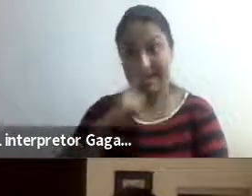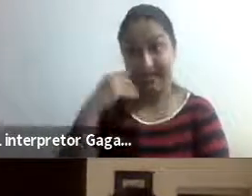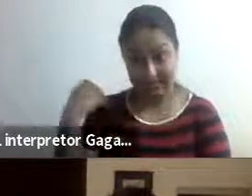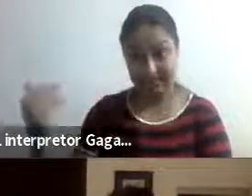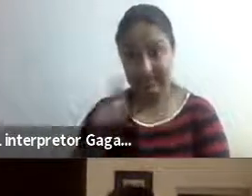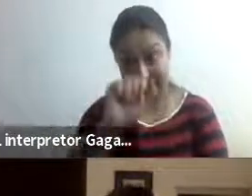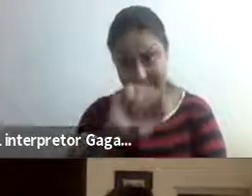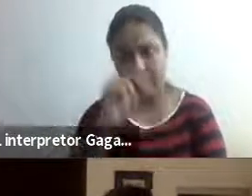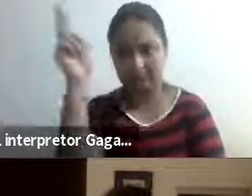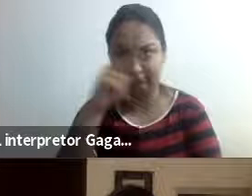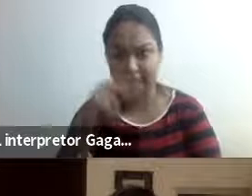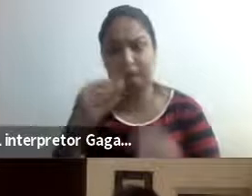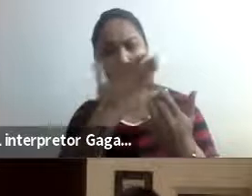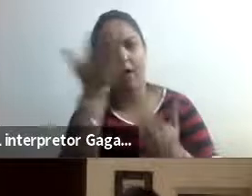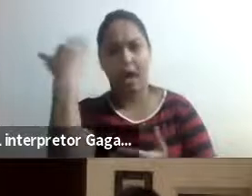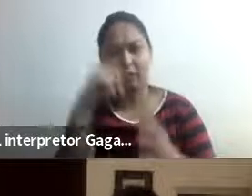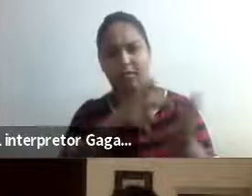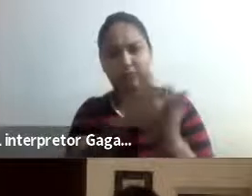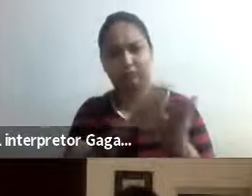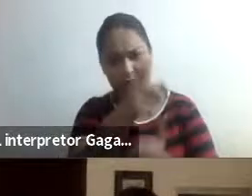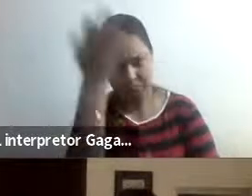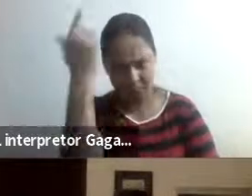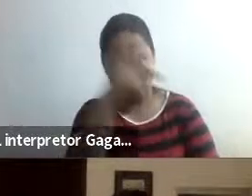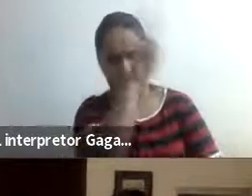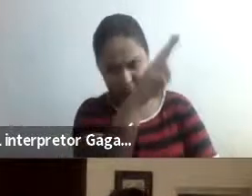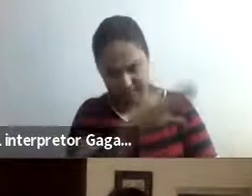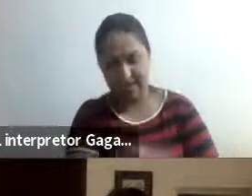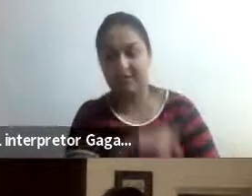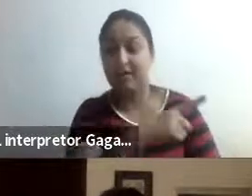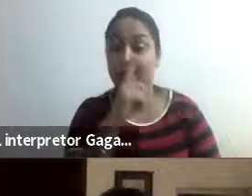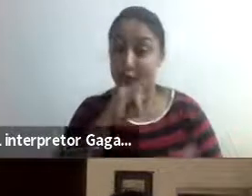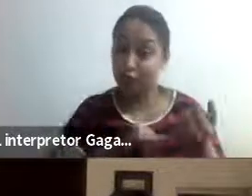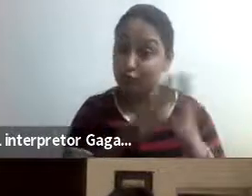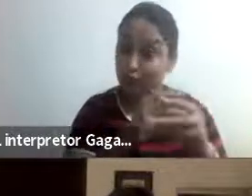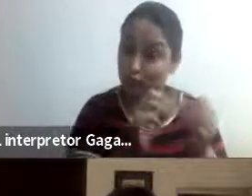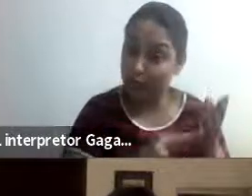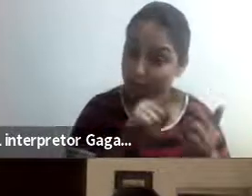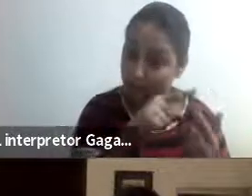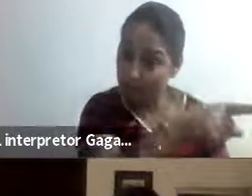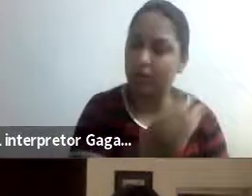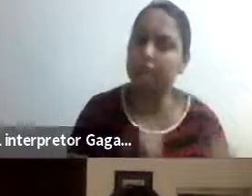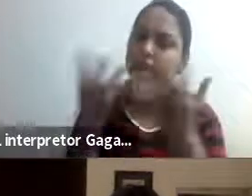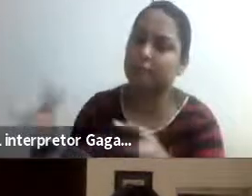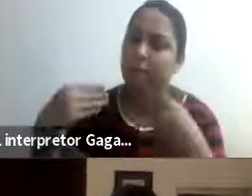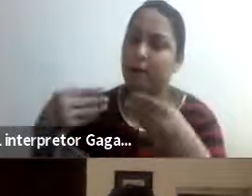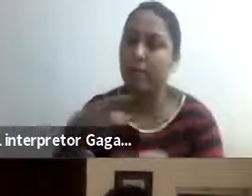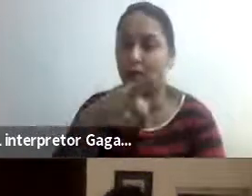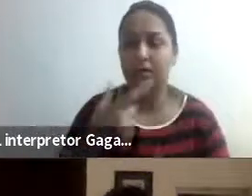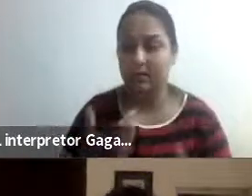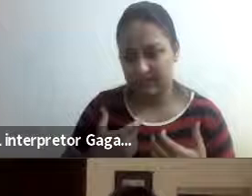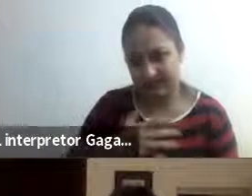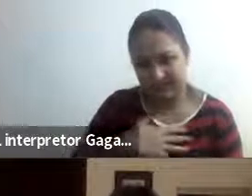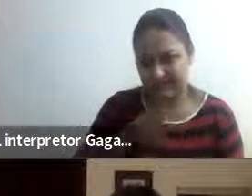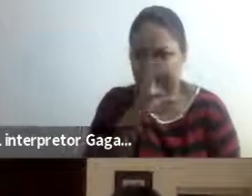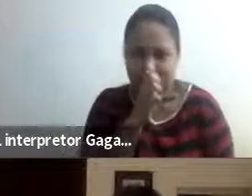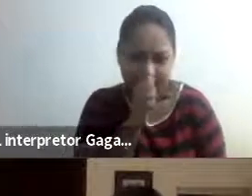draw back in the village. And so Swaminathan supplies Bhuribai with a roll of paper. She's very nervous. She's very hesitant. But he says,